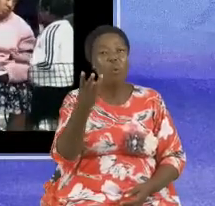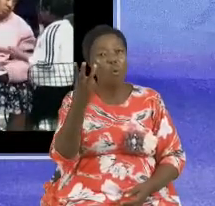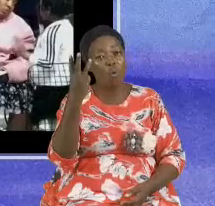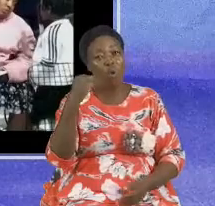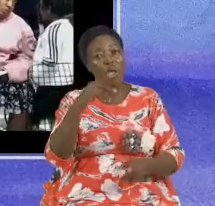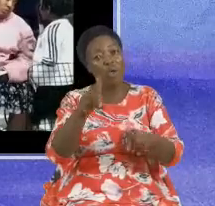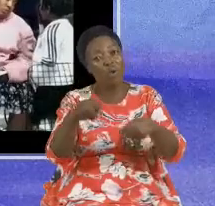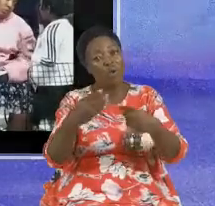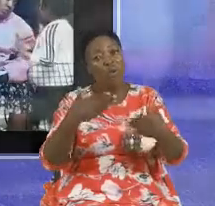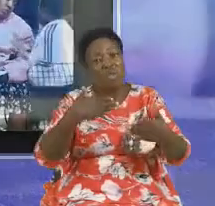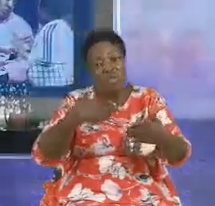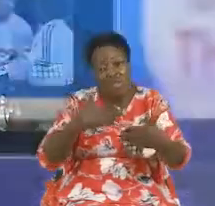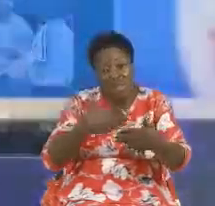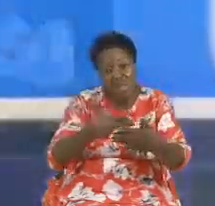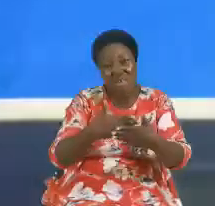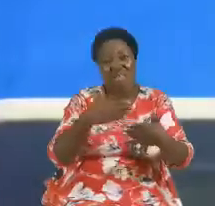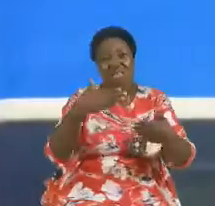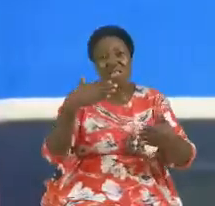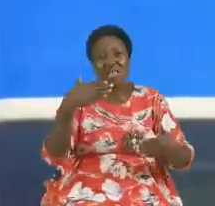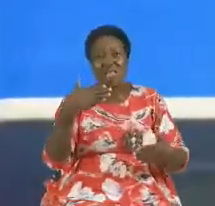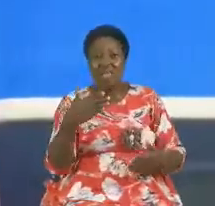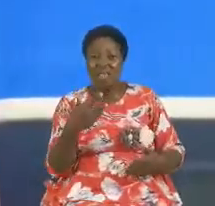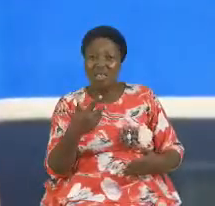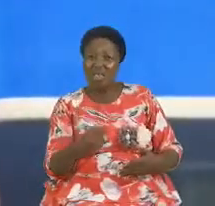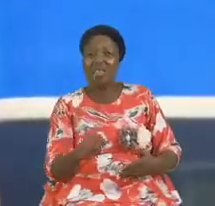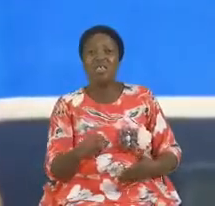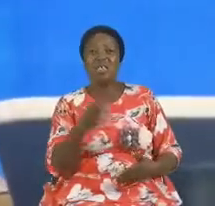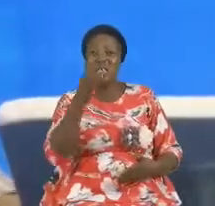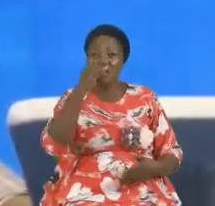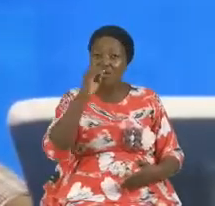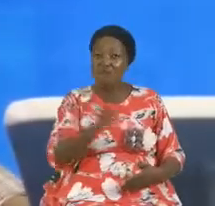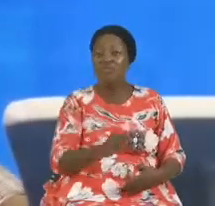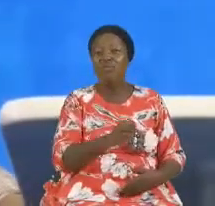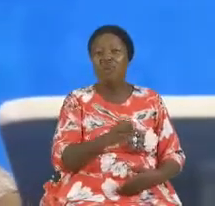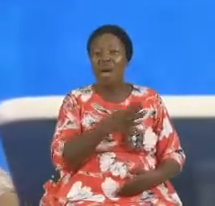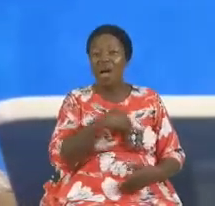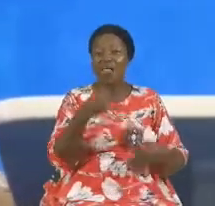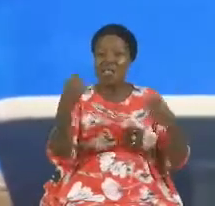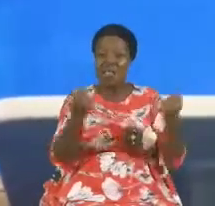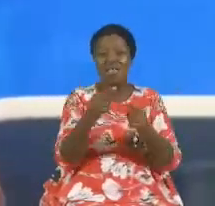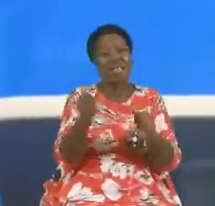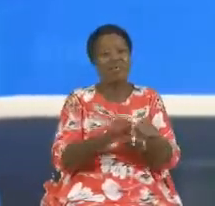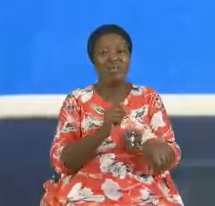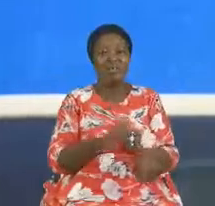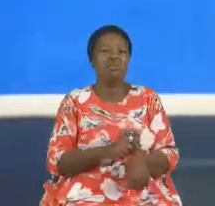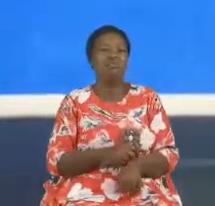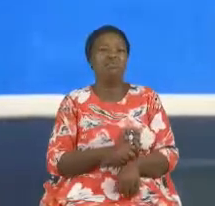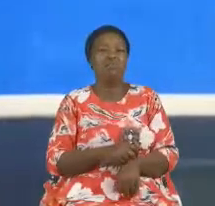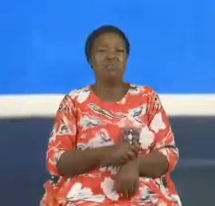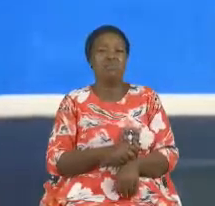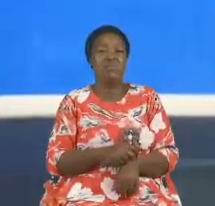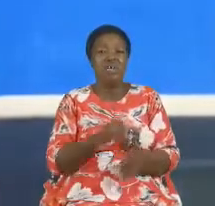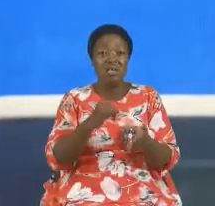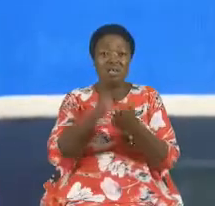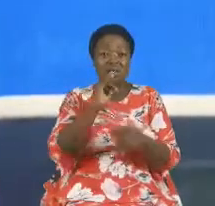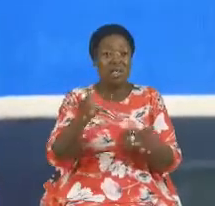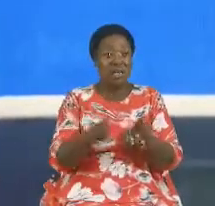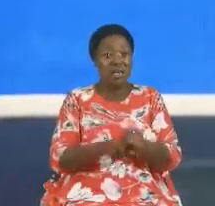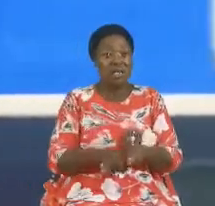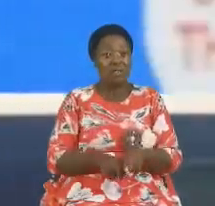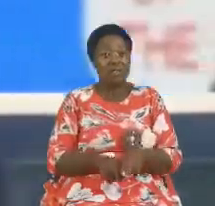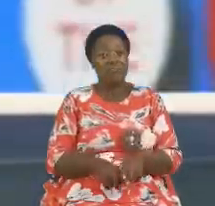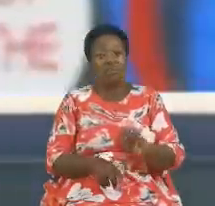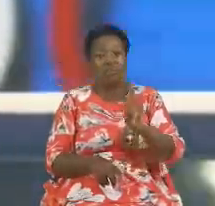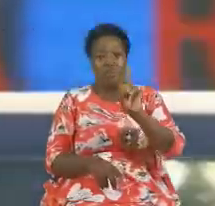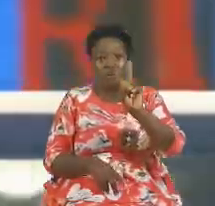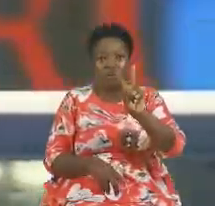the reason is you were going near the brink every time. It's